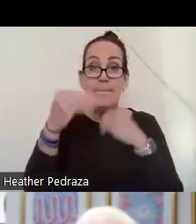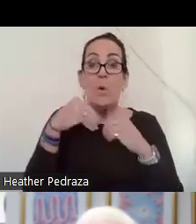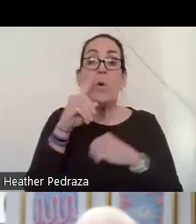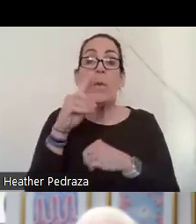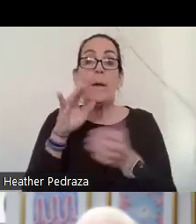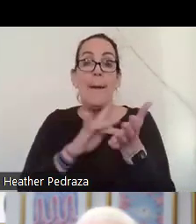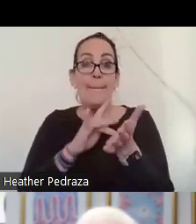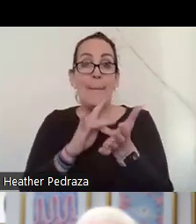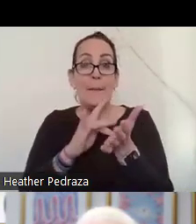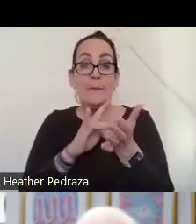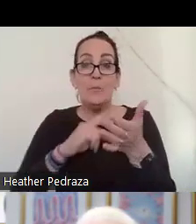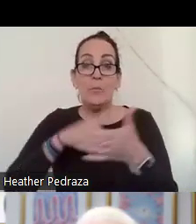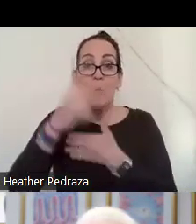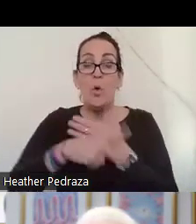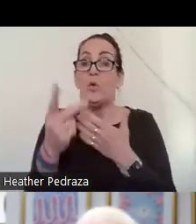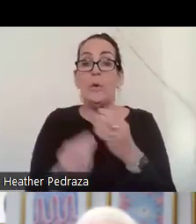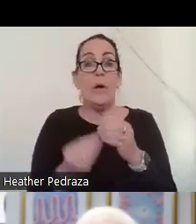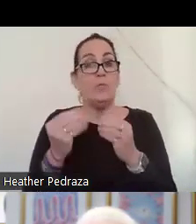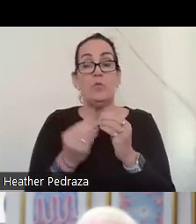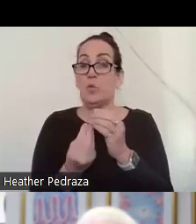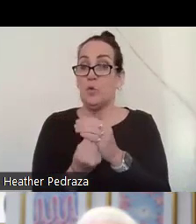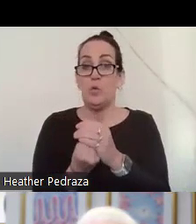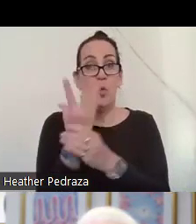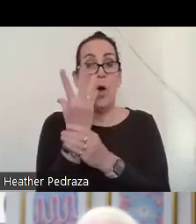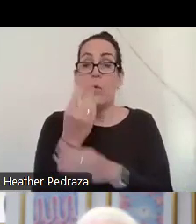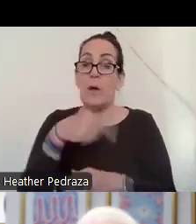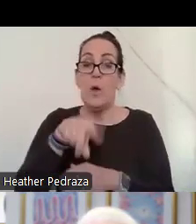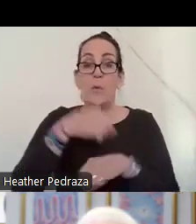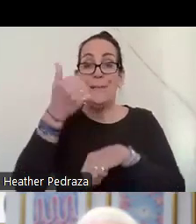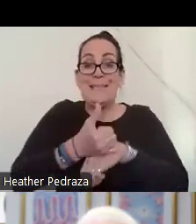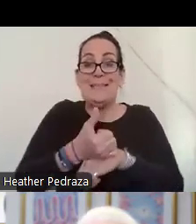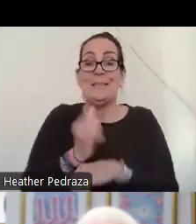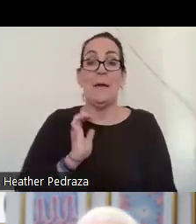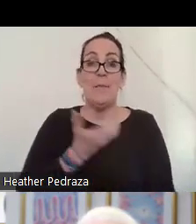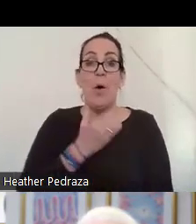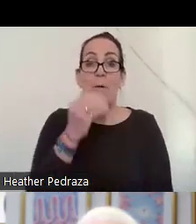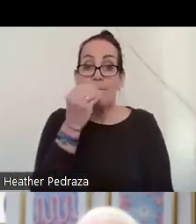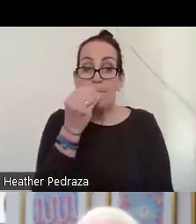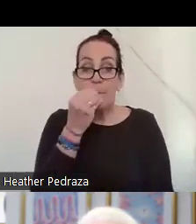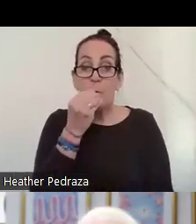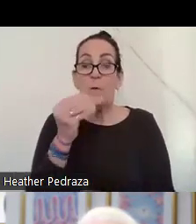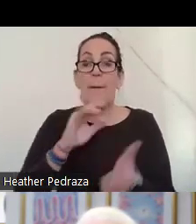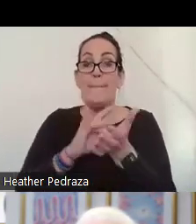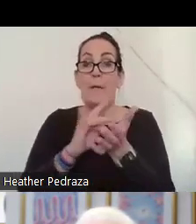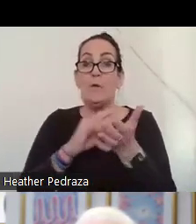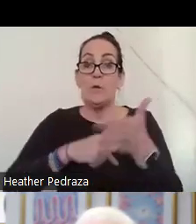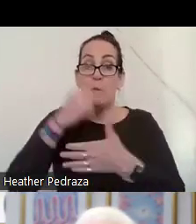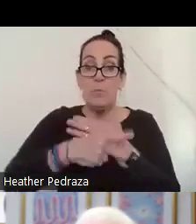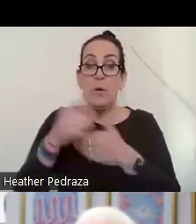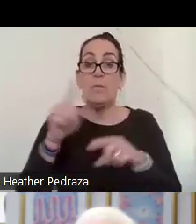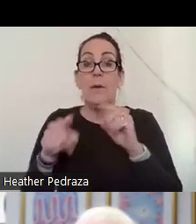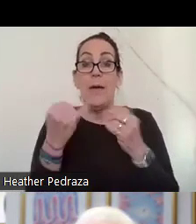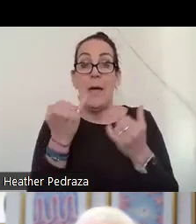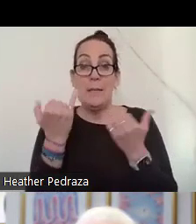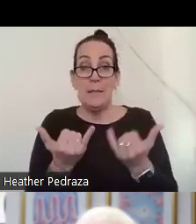rapidly across the country. We put up our own food as medicine program, but it's actually isolated right now. The benchmarks we're looking at